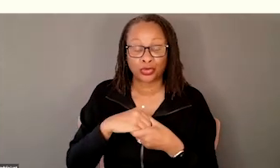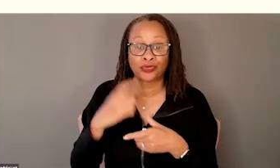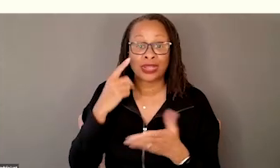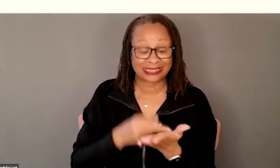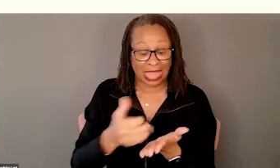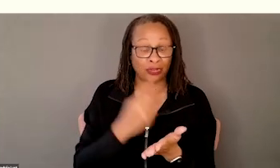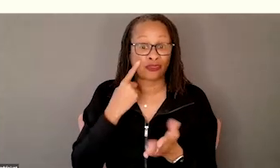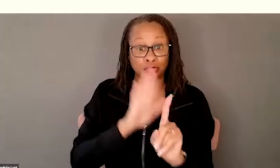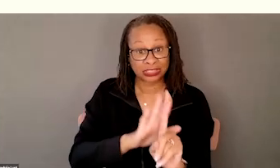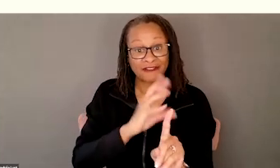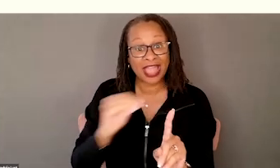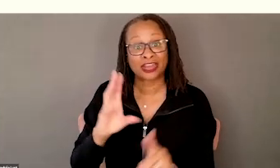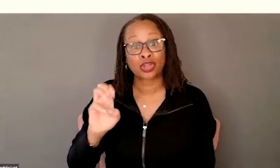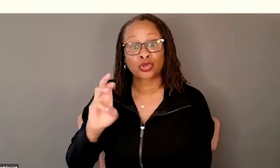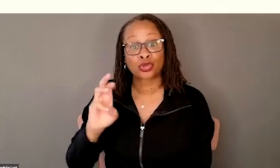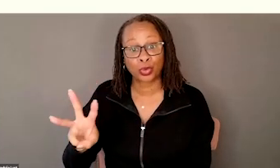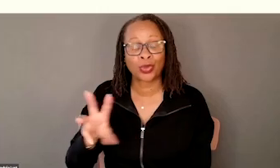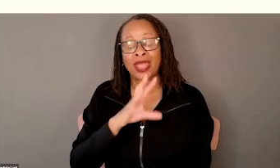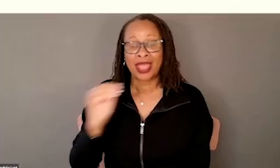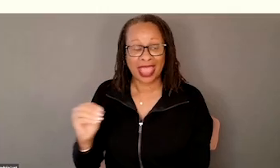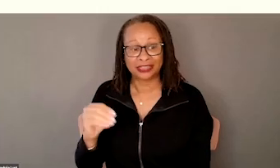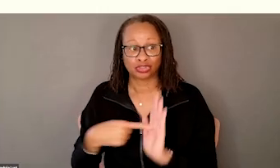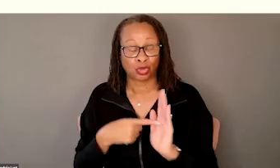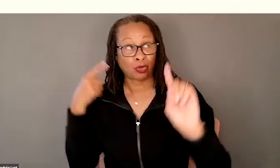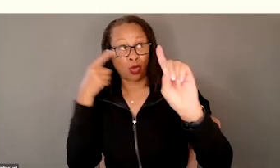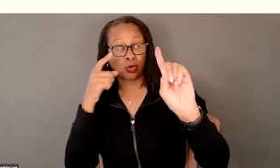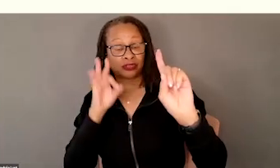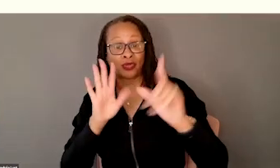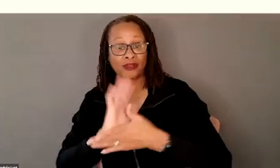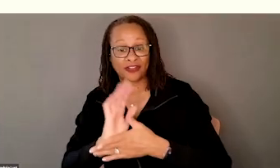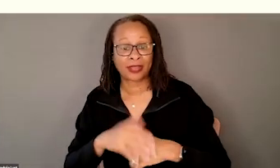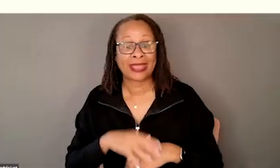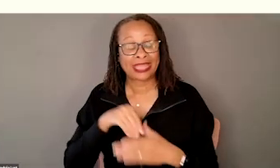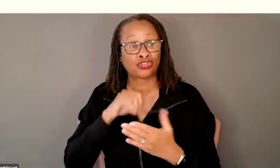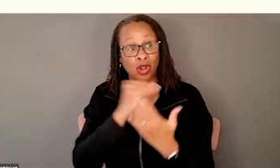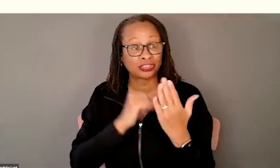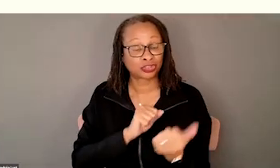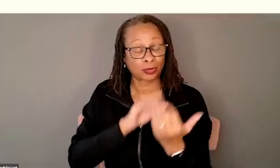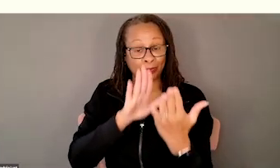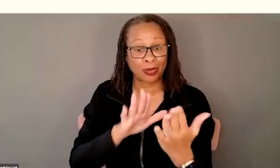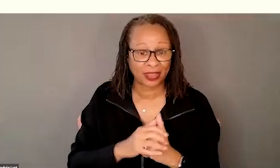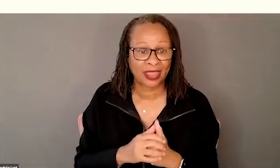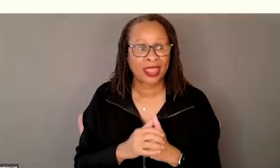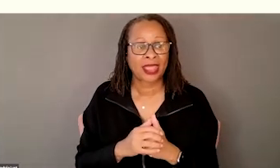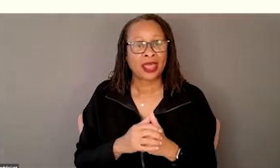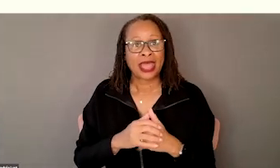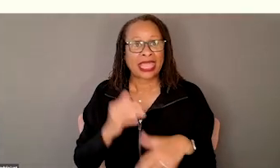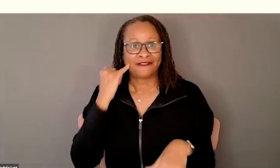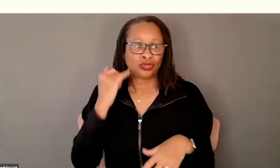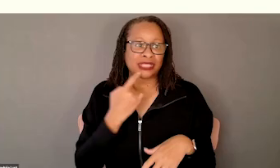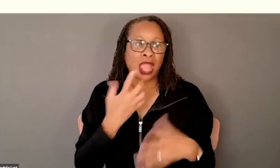crew, and it should reflect the ambitions of your film. So in your artistic approach, if you wrote that you're planning on using